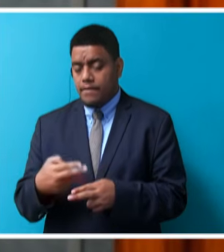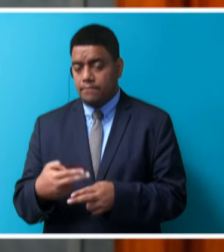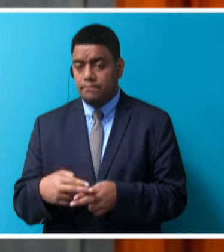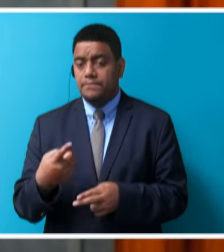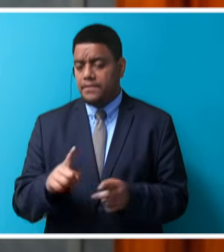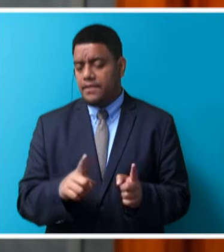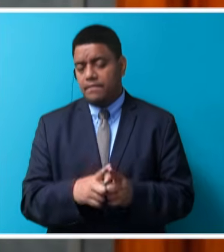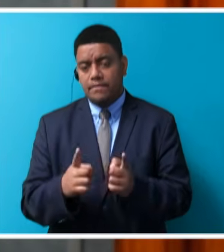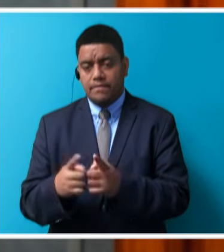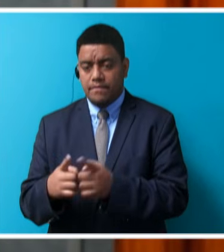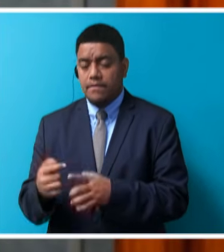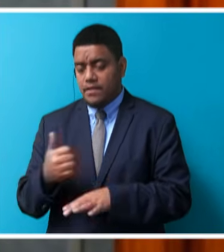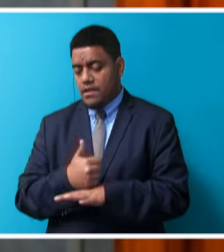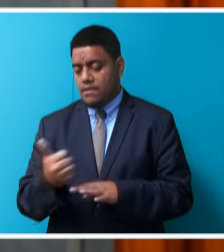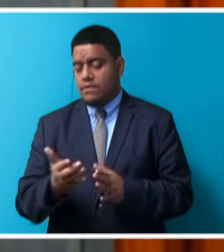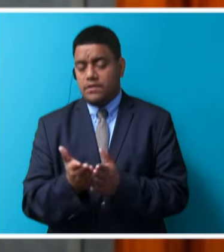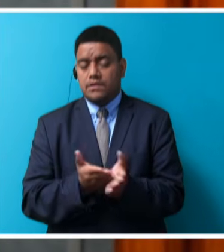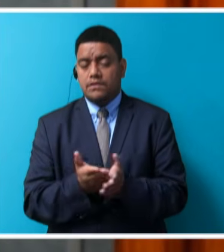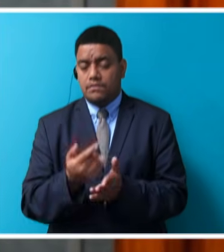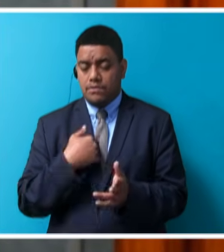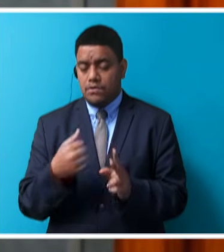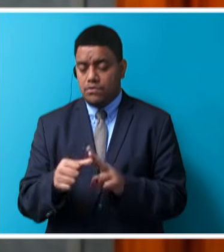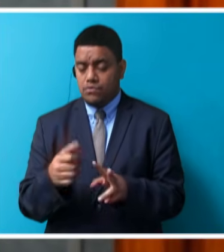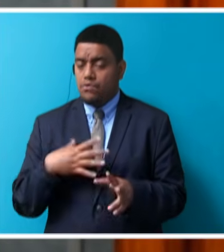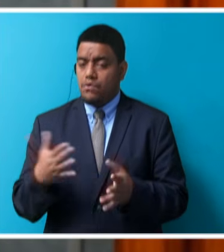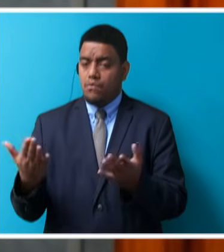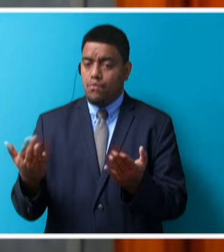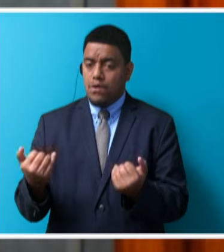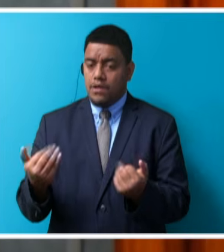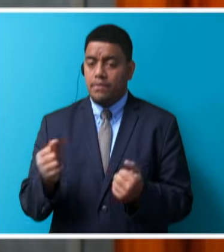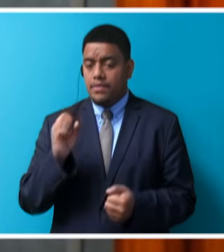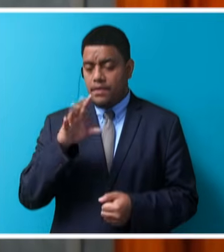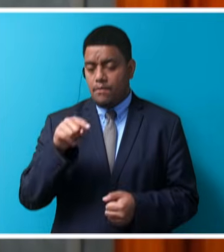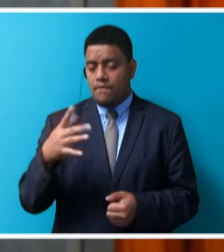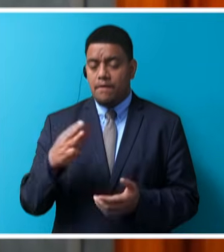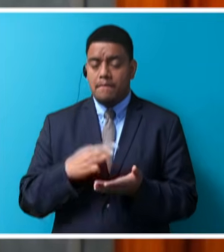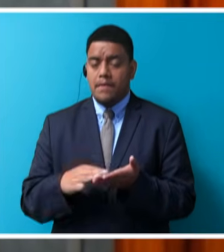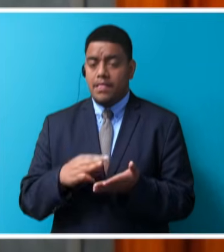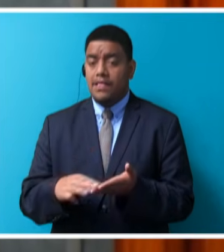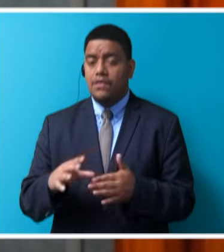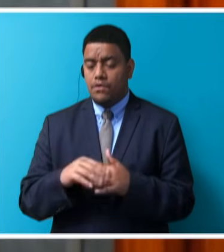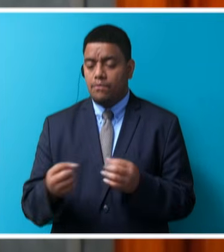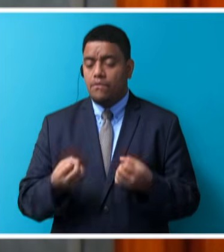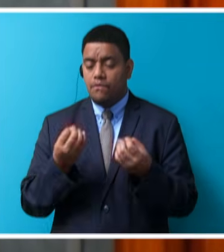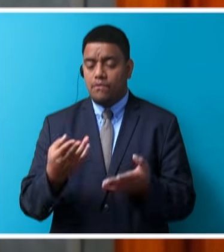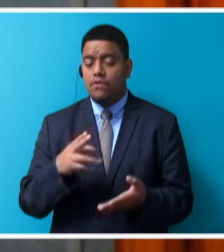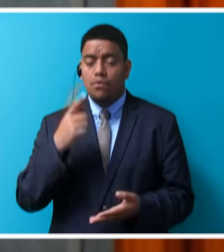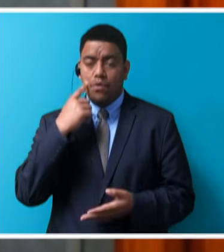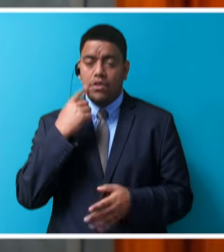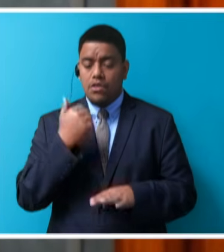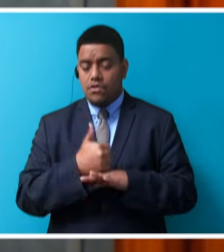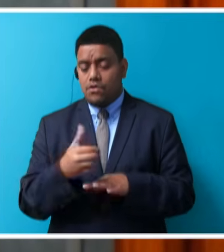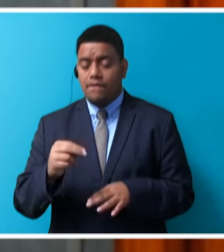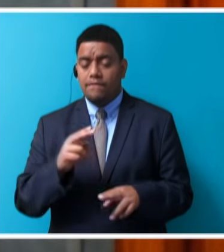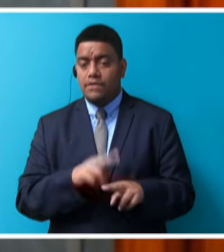essential government services. I also welcome the $10.5 million provided to the Water Authority of Fiji